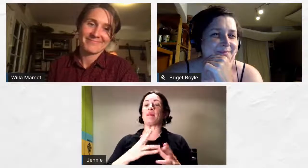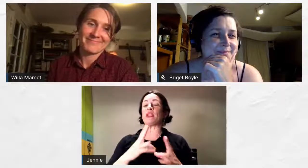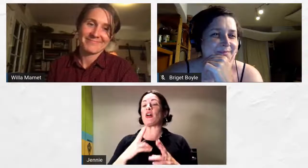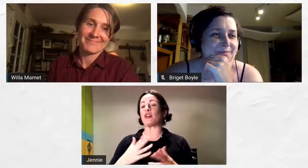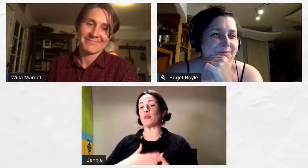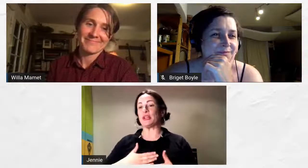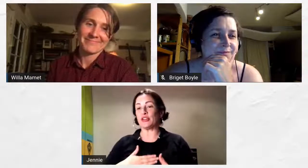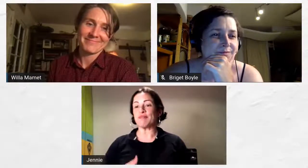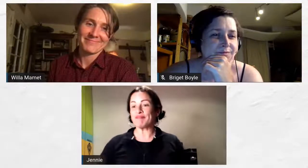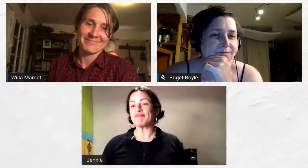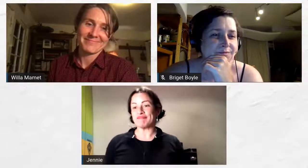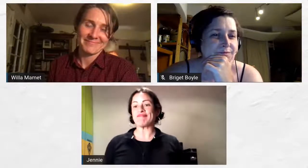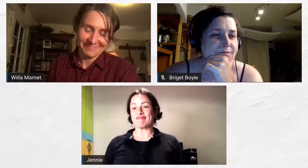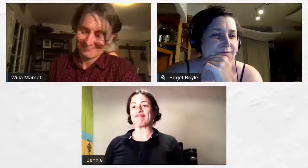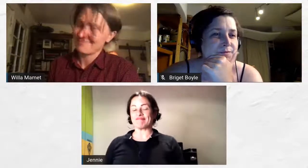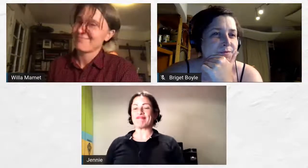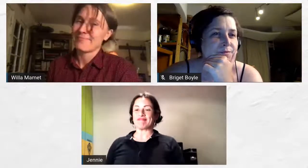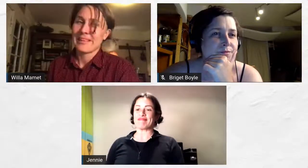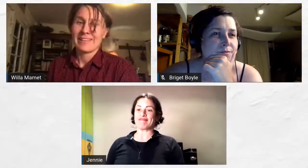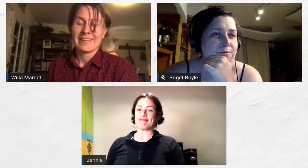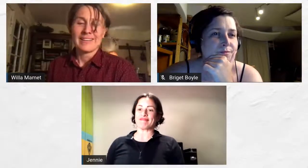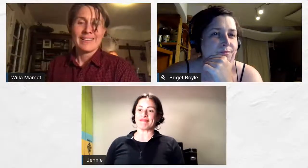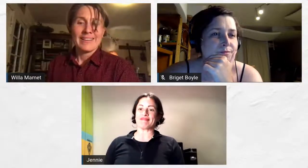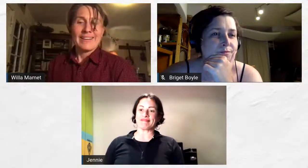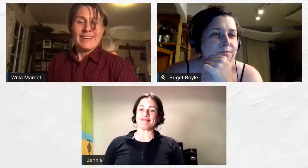It's an honor and a pleasure.